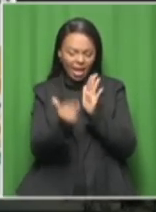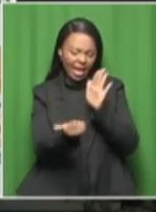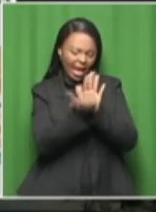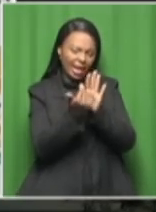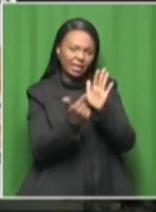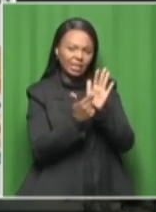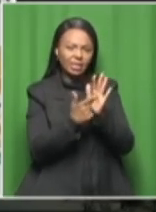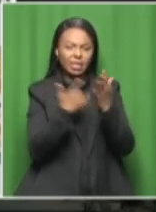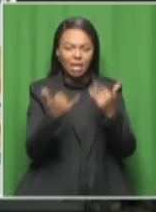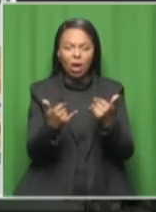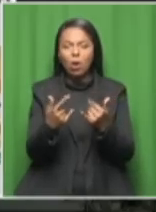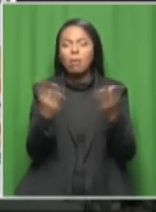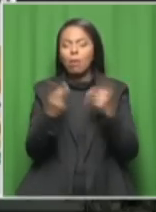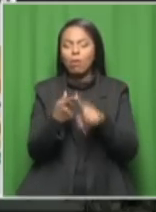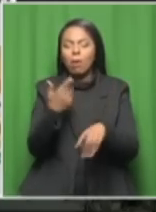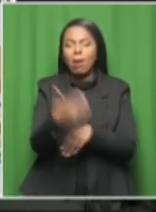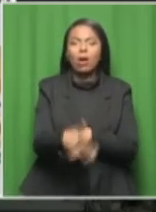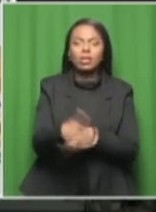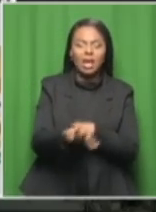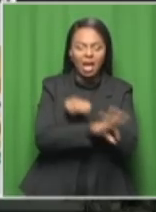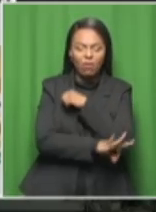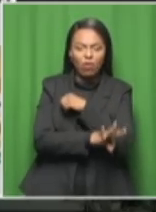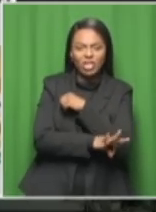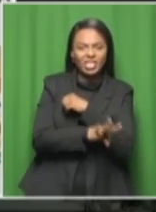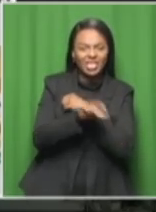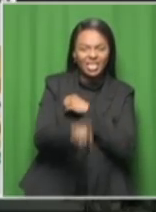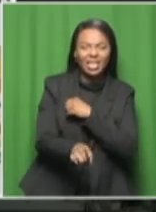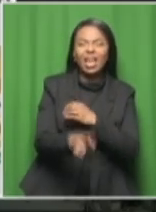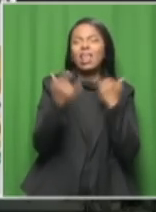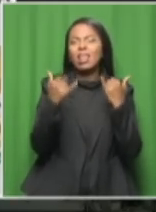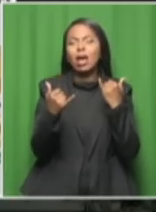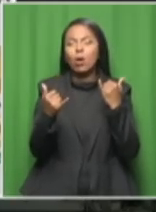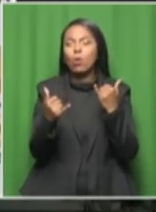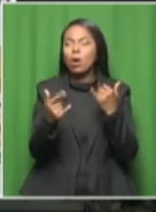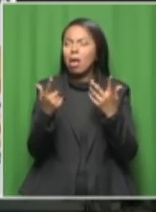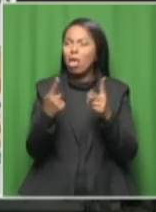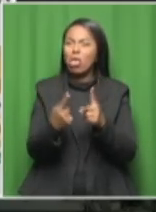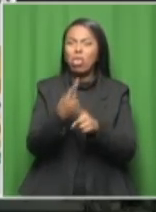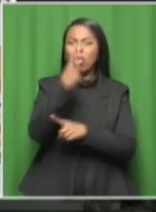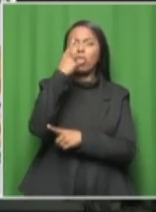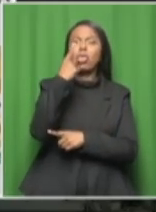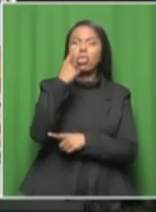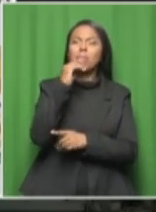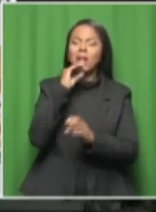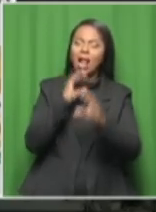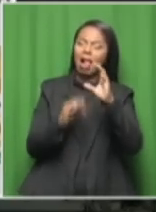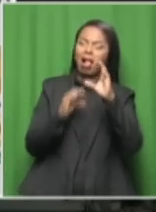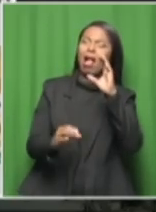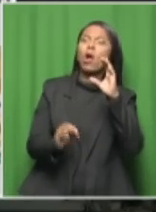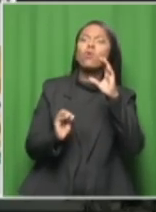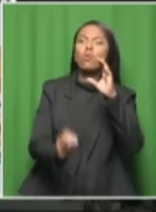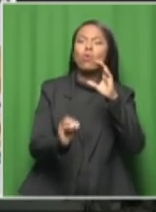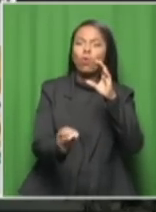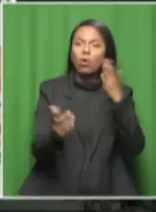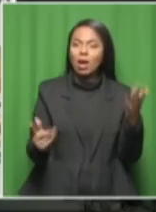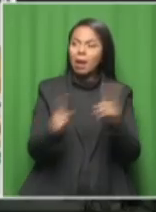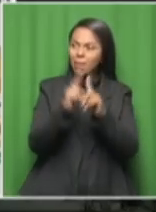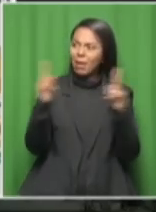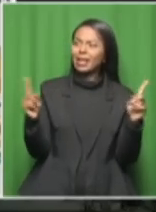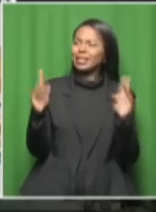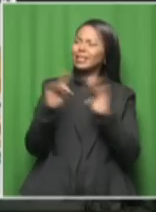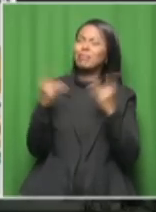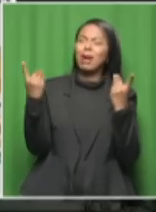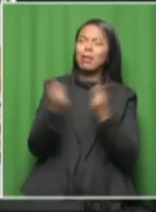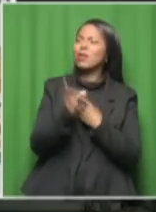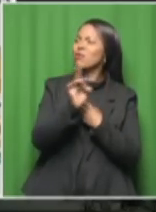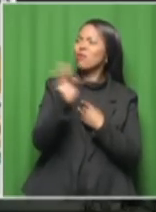Refugee Act which totally contradicts what they were saying. And these are the acts which are within the same department. So we